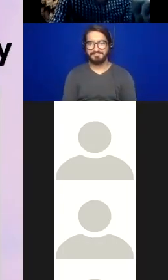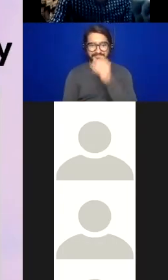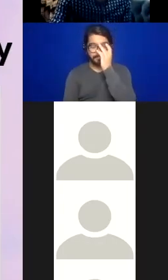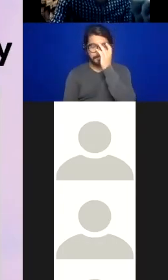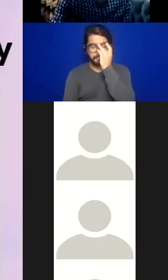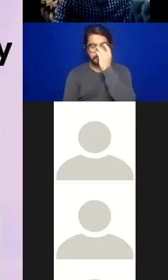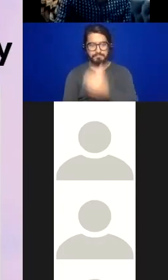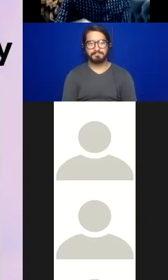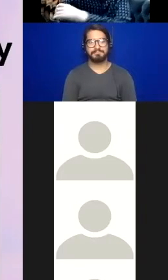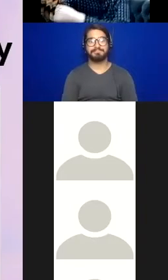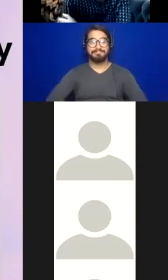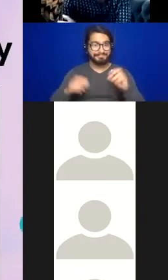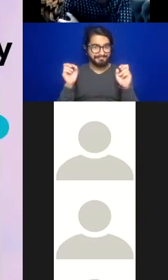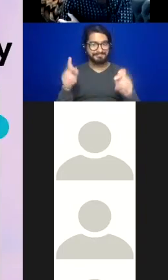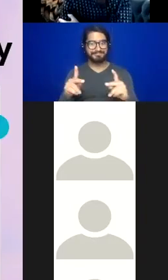All right.